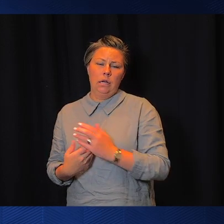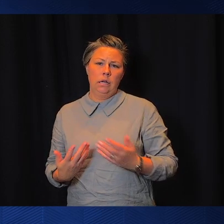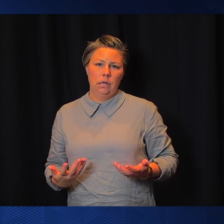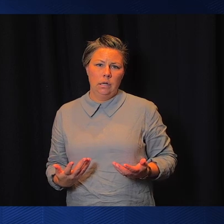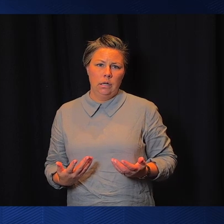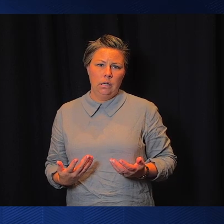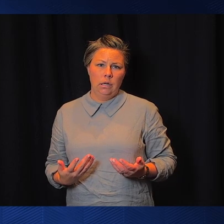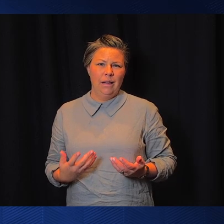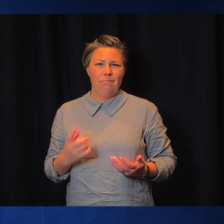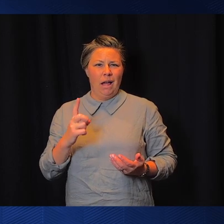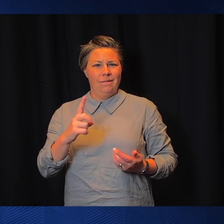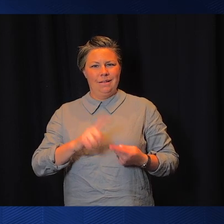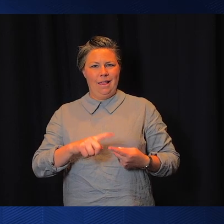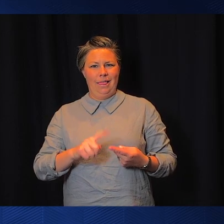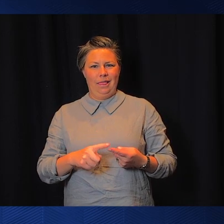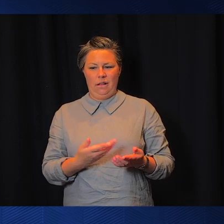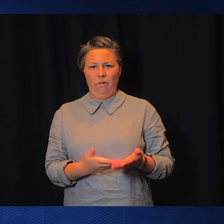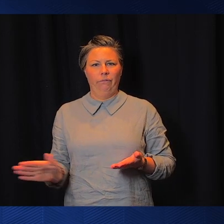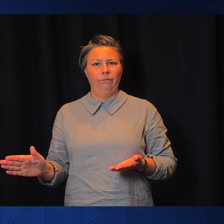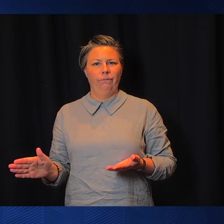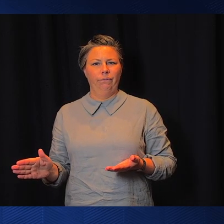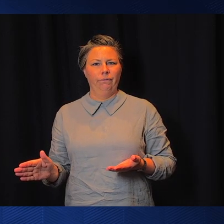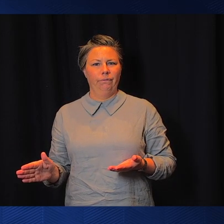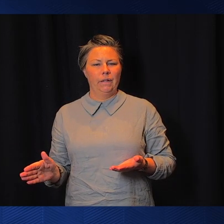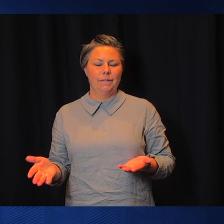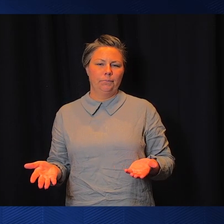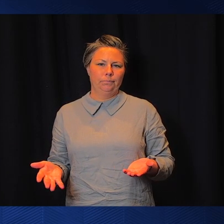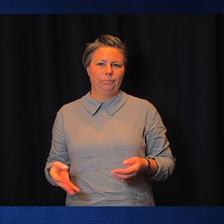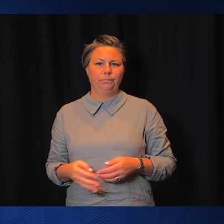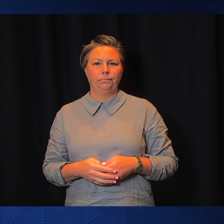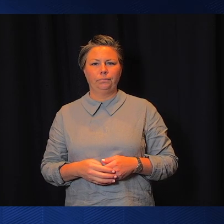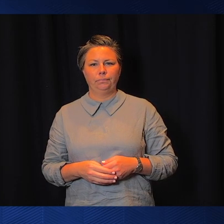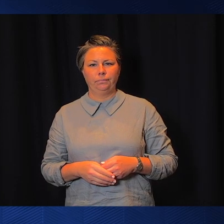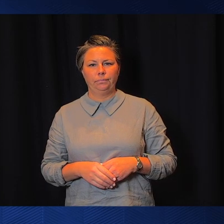are always not involved in that space.